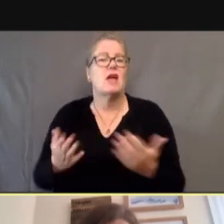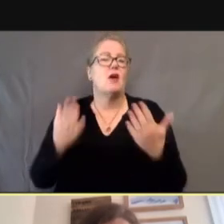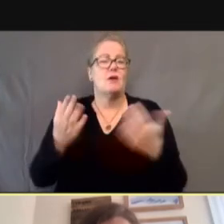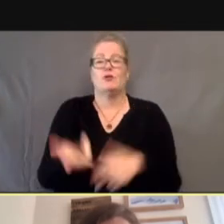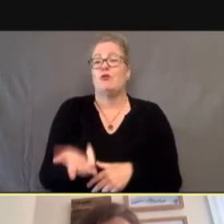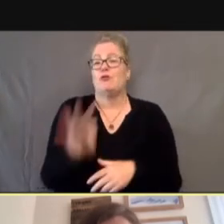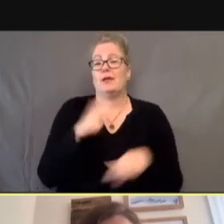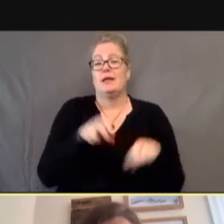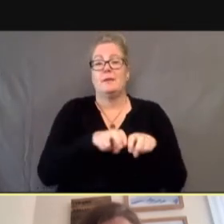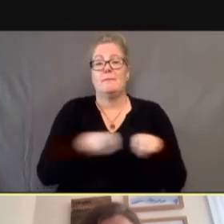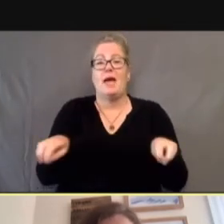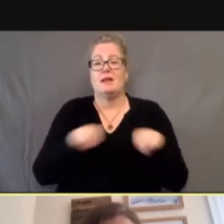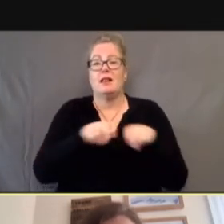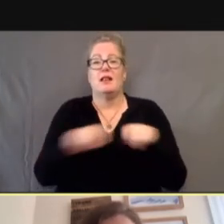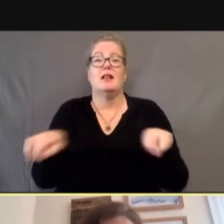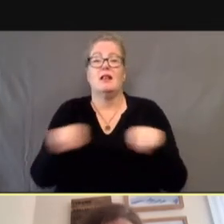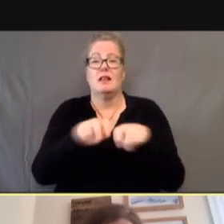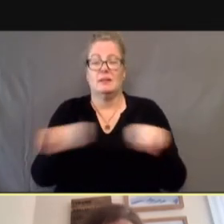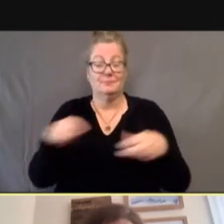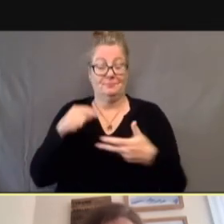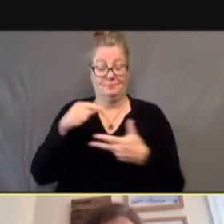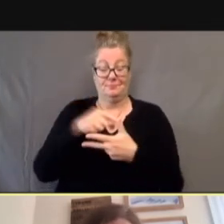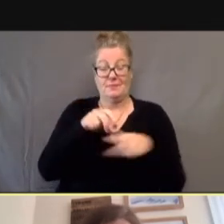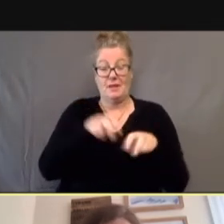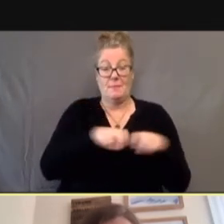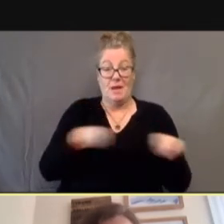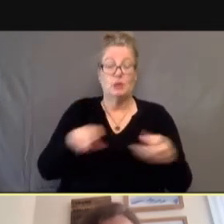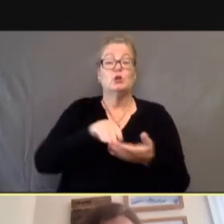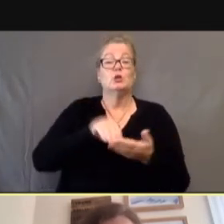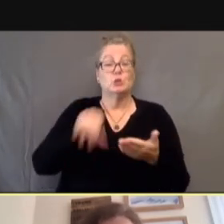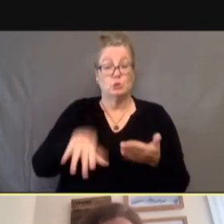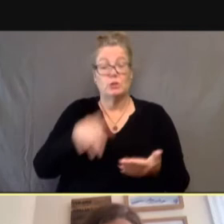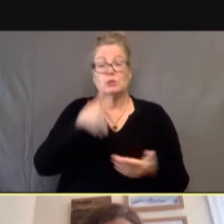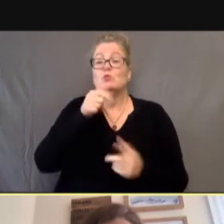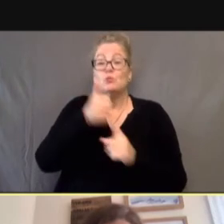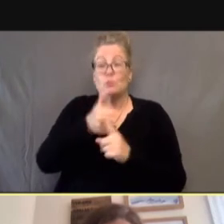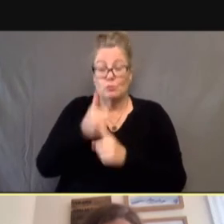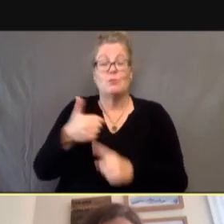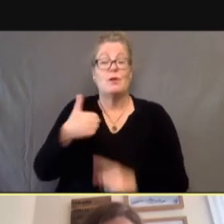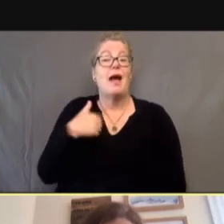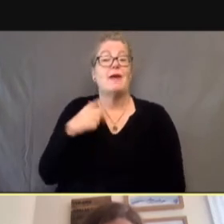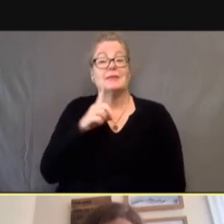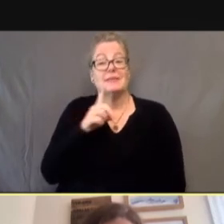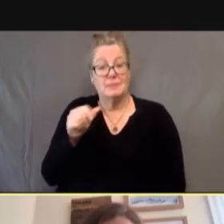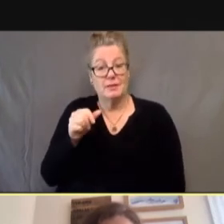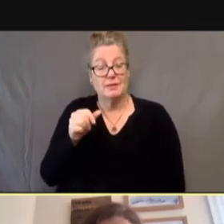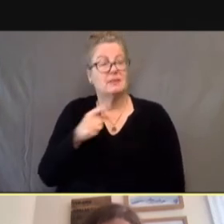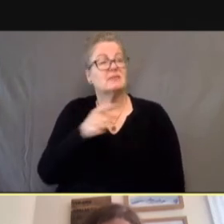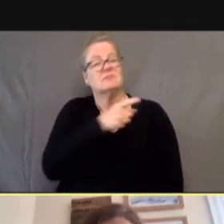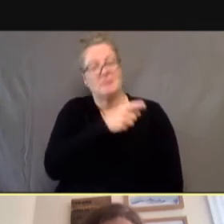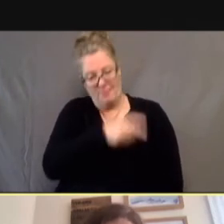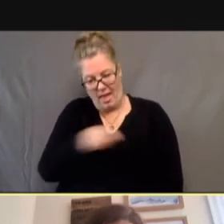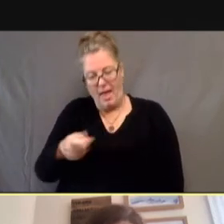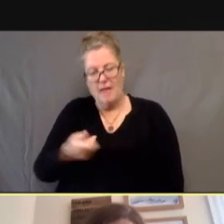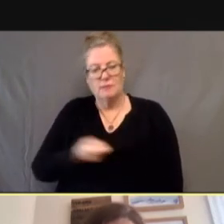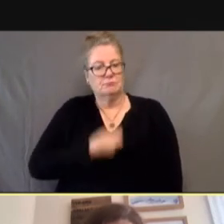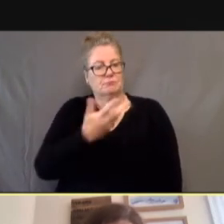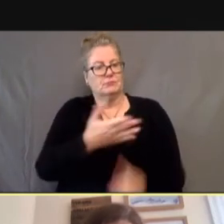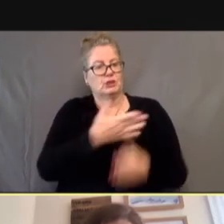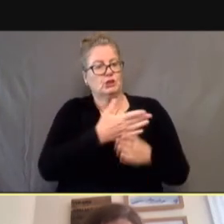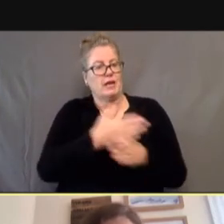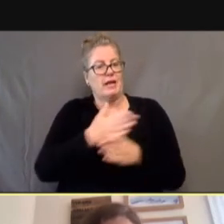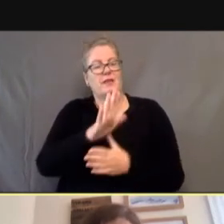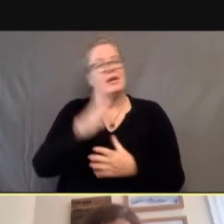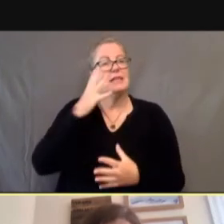was led by students with disabilities who shared their personal experiences of navigating medical school. The